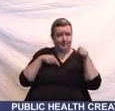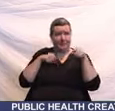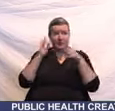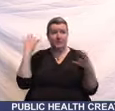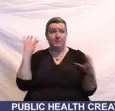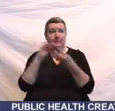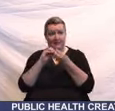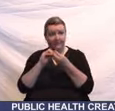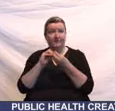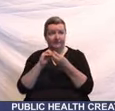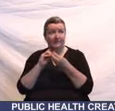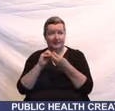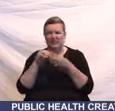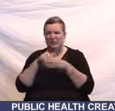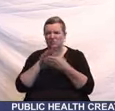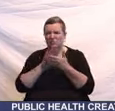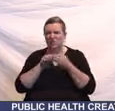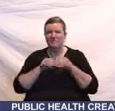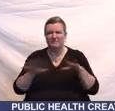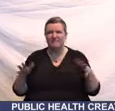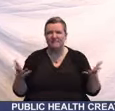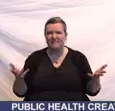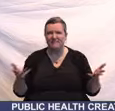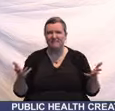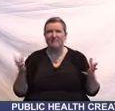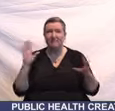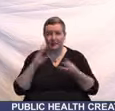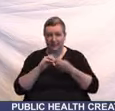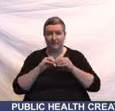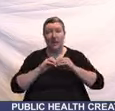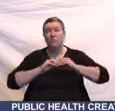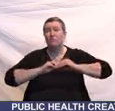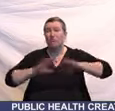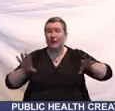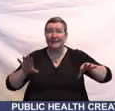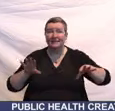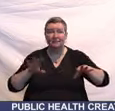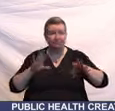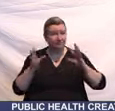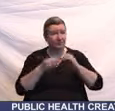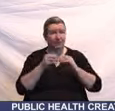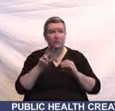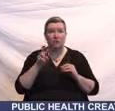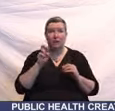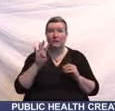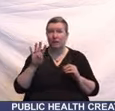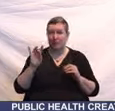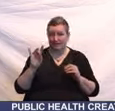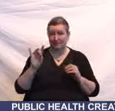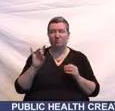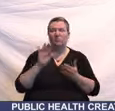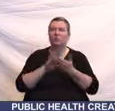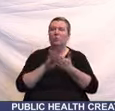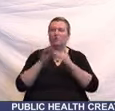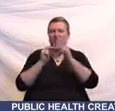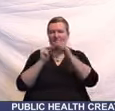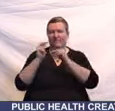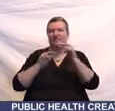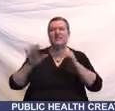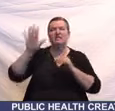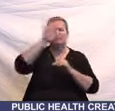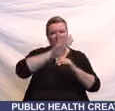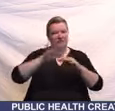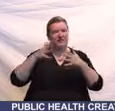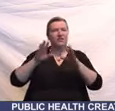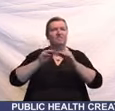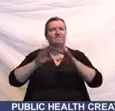column, cumulative outbreaks, that's 248 school buildings. Remember that we operate as a